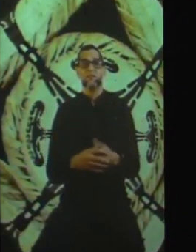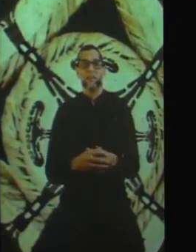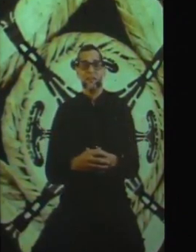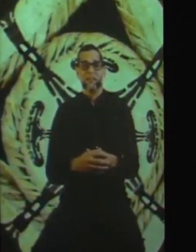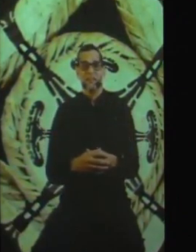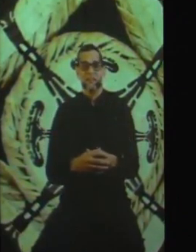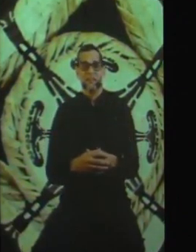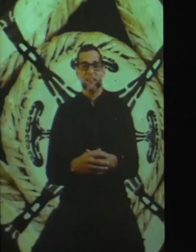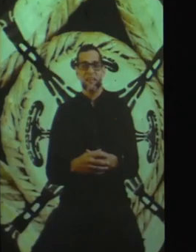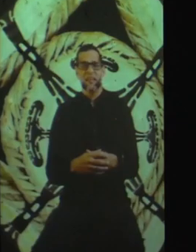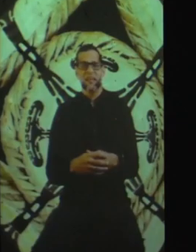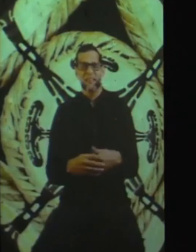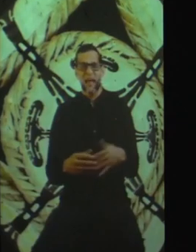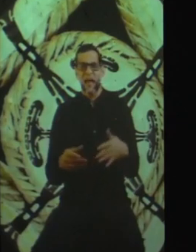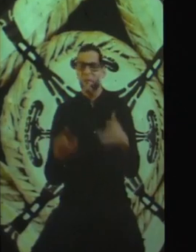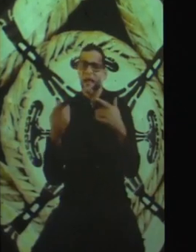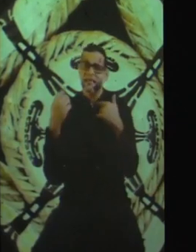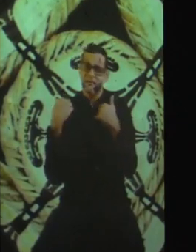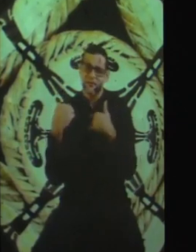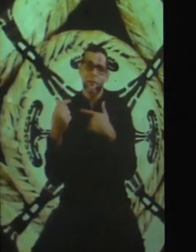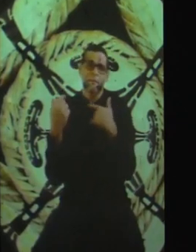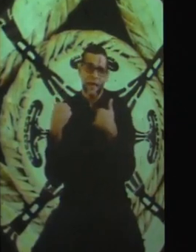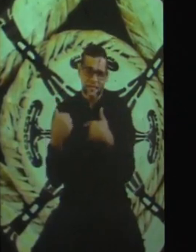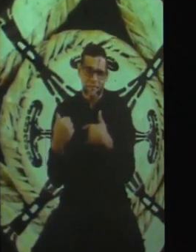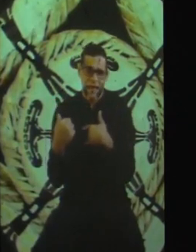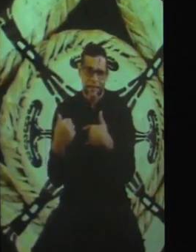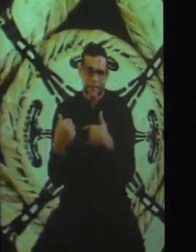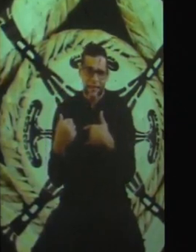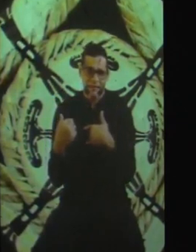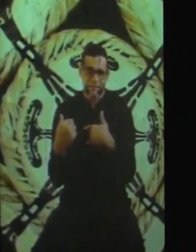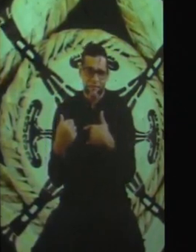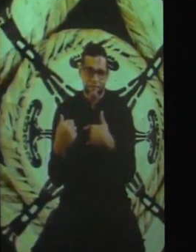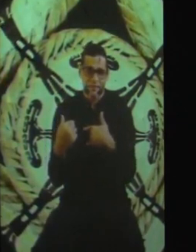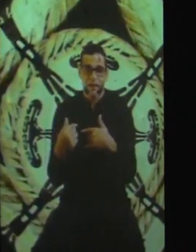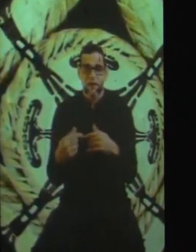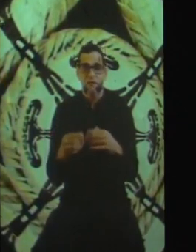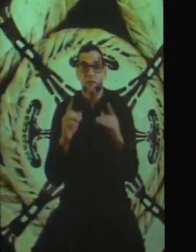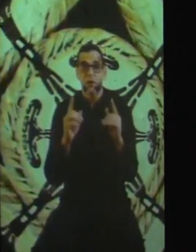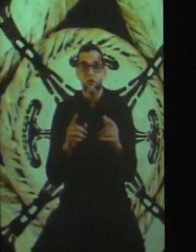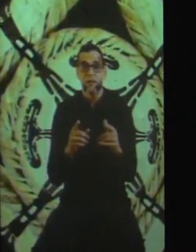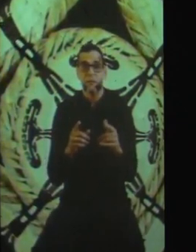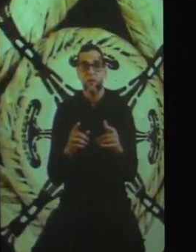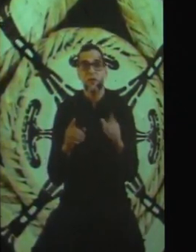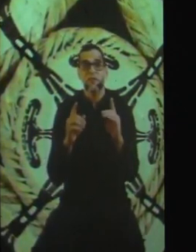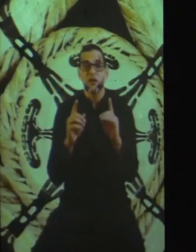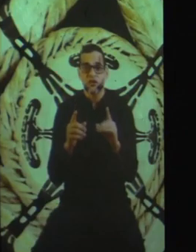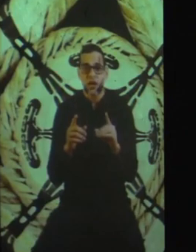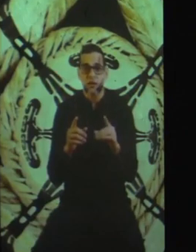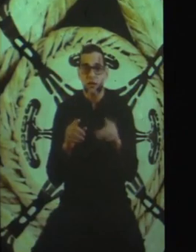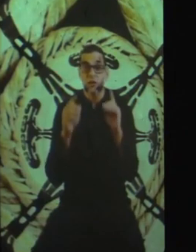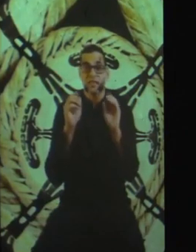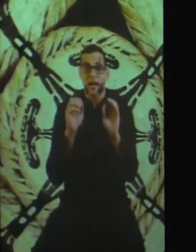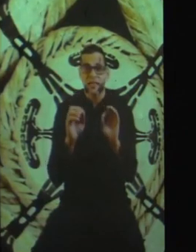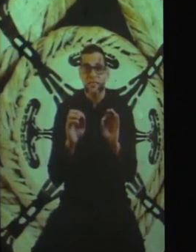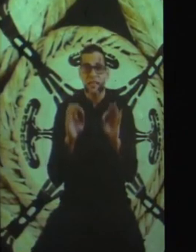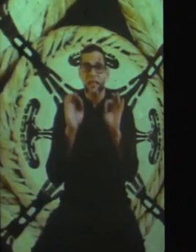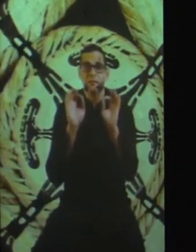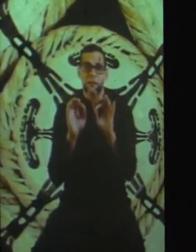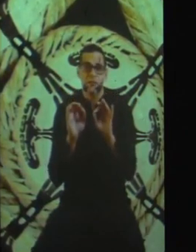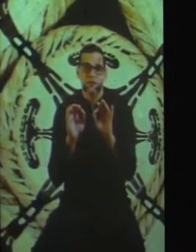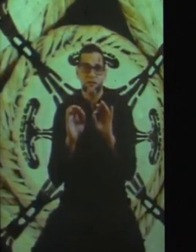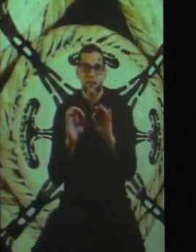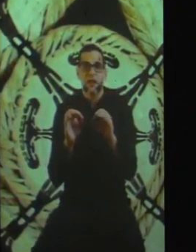to me. Time had a different pace back then. For most people, their childhood was